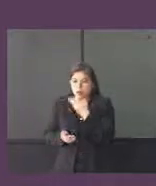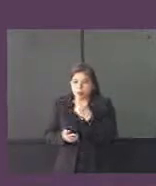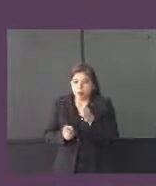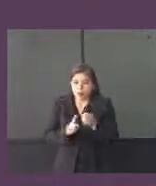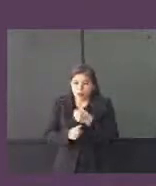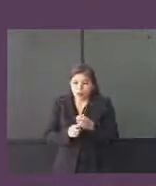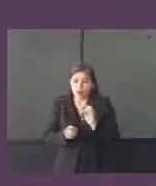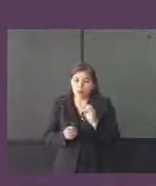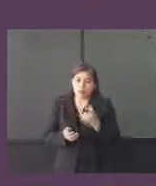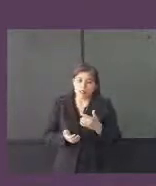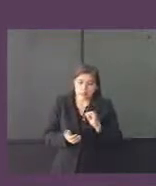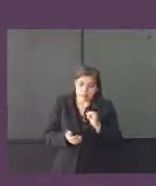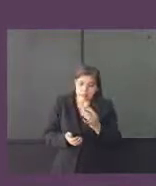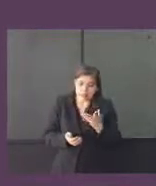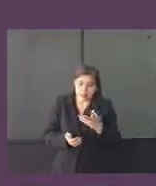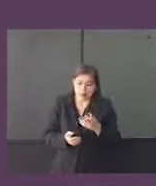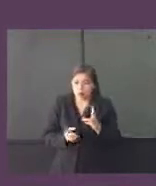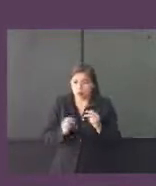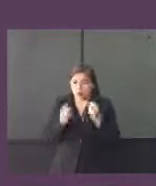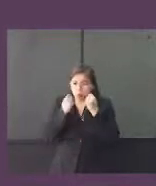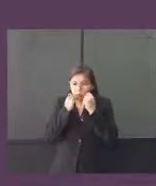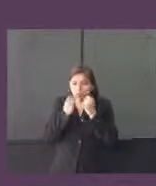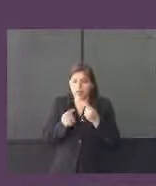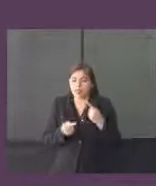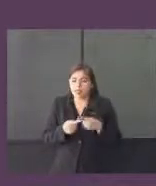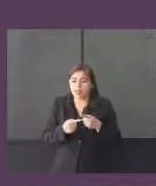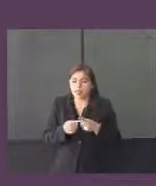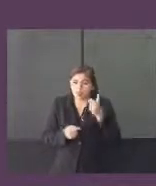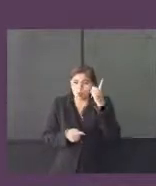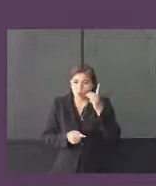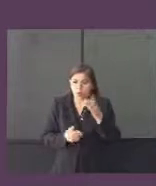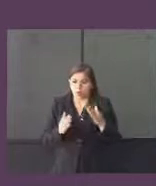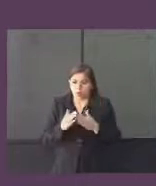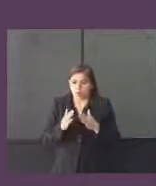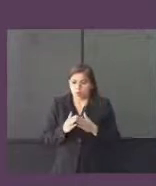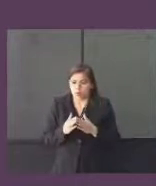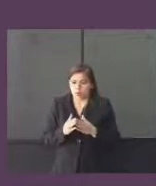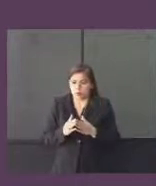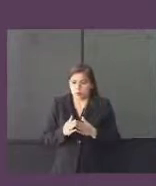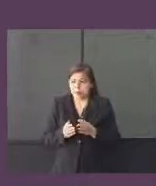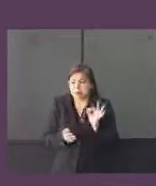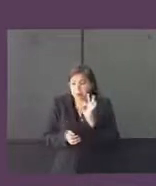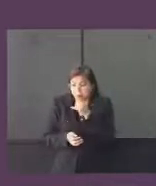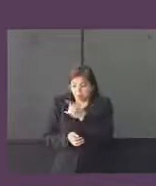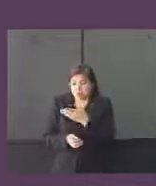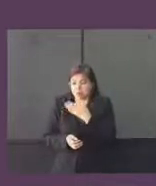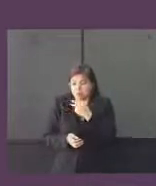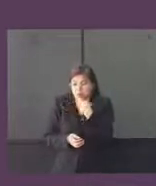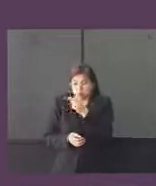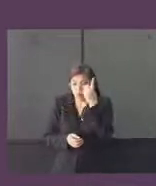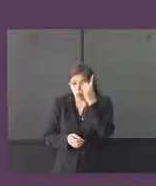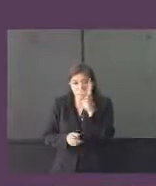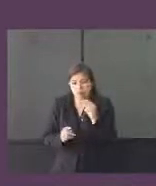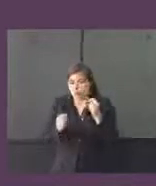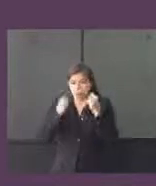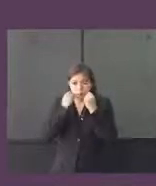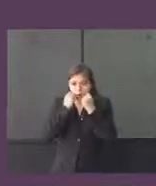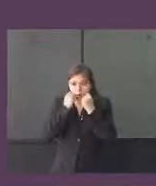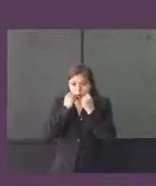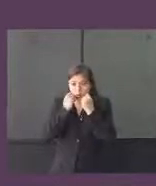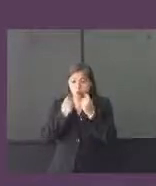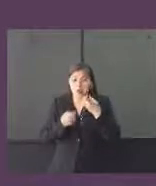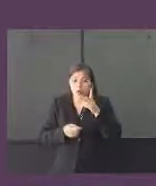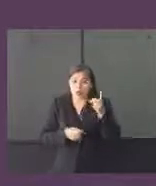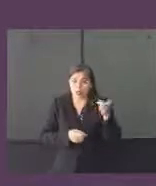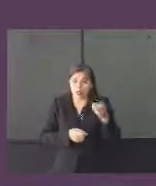evacuate the household irrespective of the ownership thereof. So the house can be of the attacker or the family of the attacker,